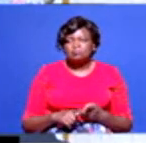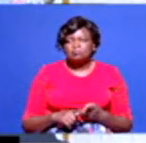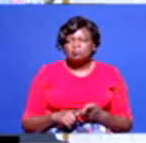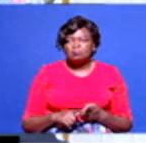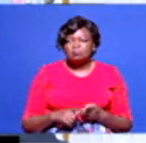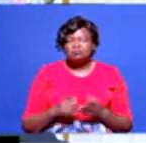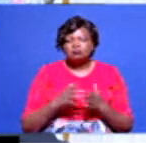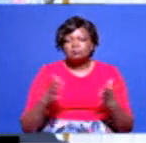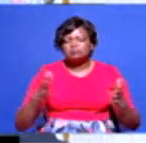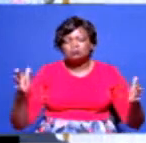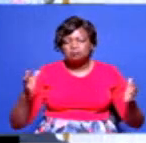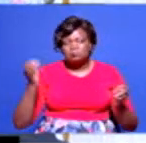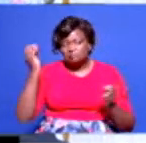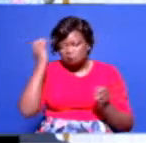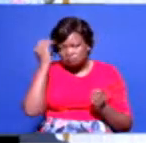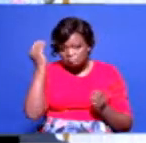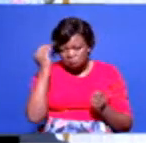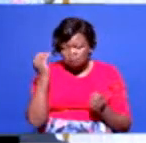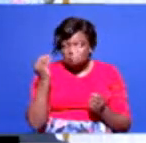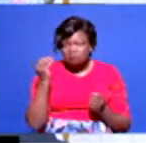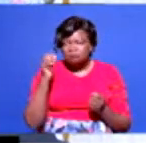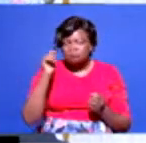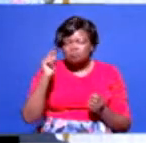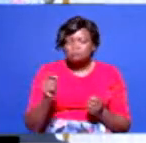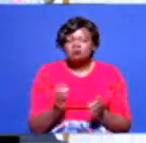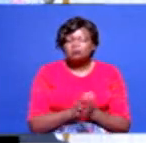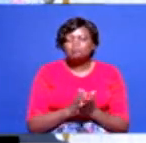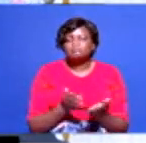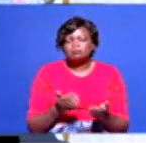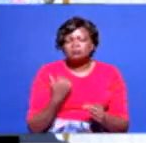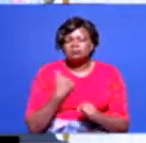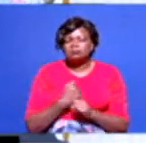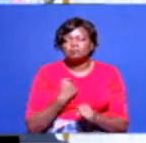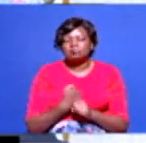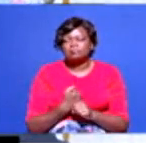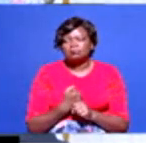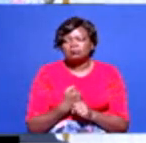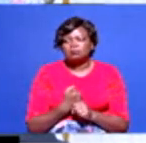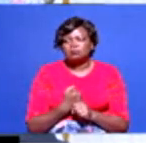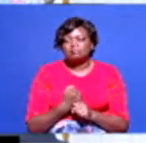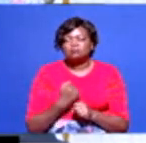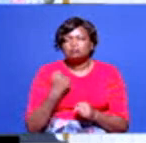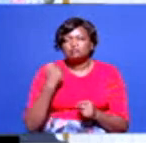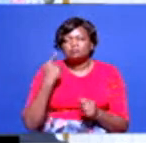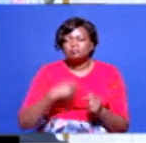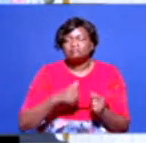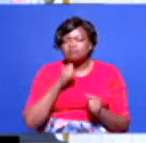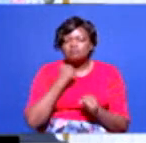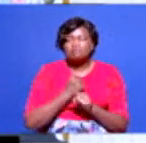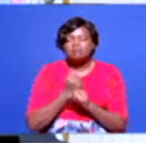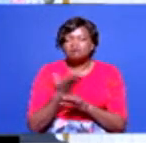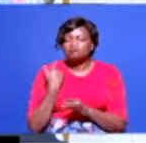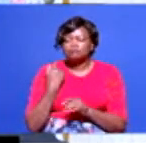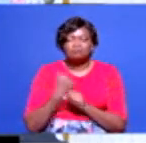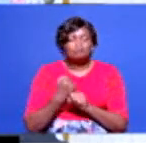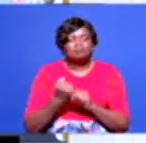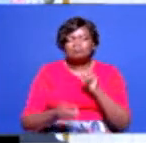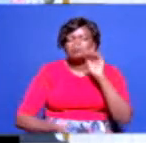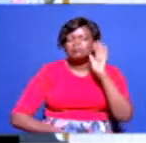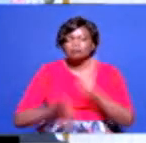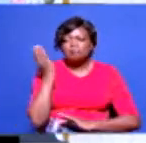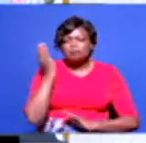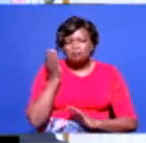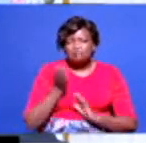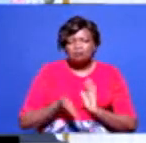education at unprecedented speed, rate. You know,